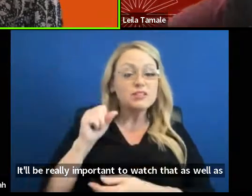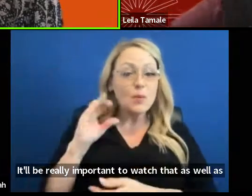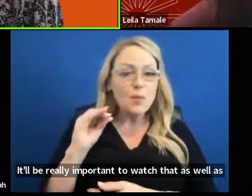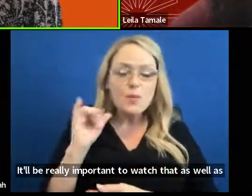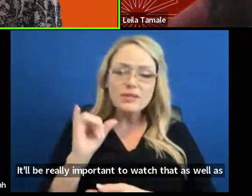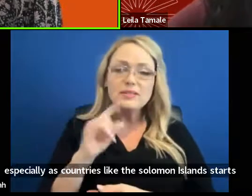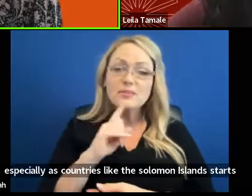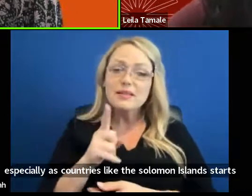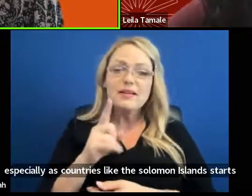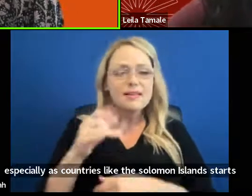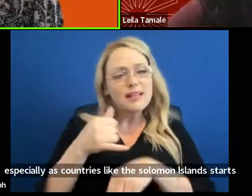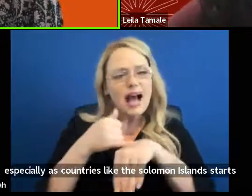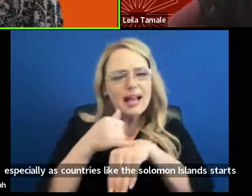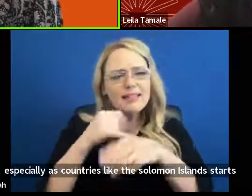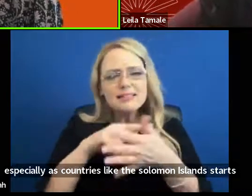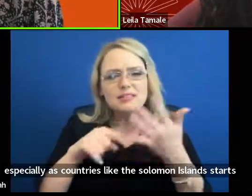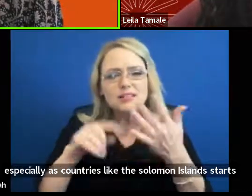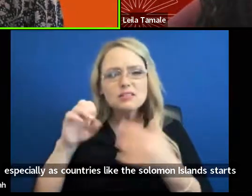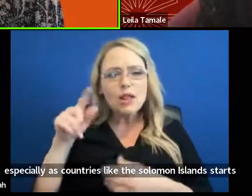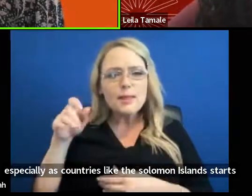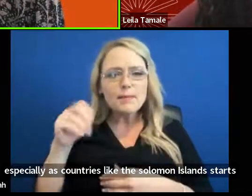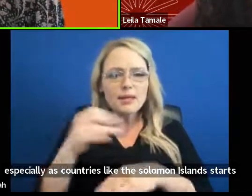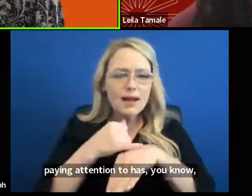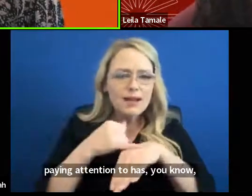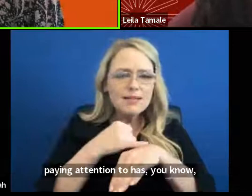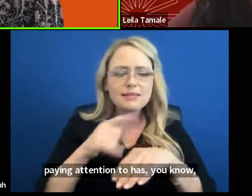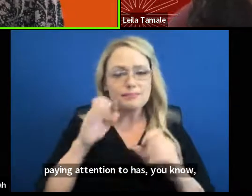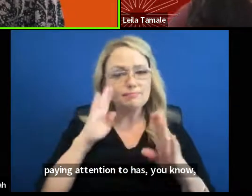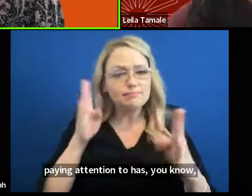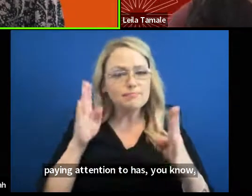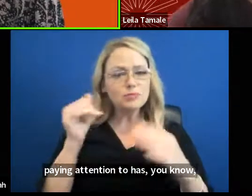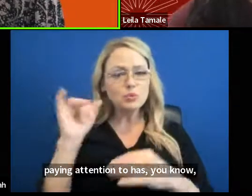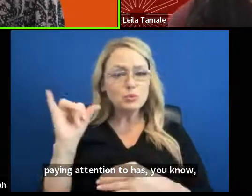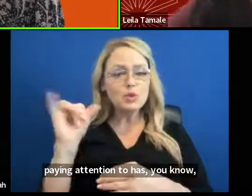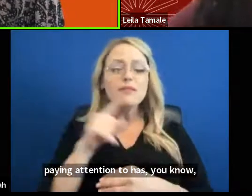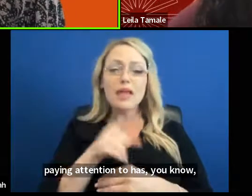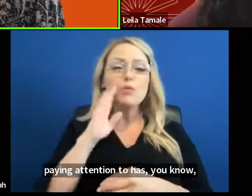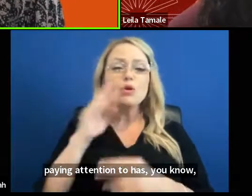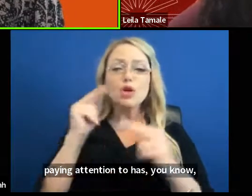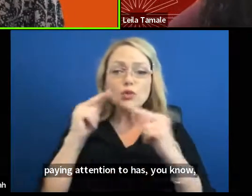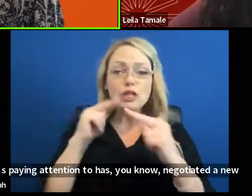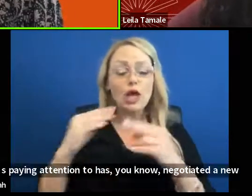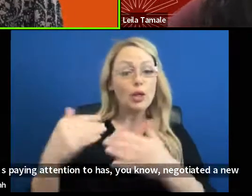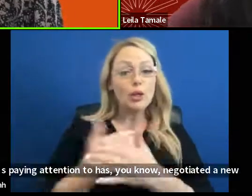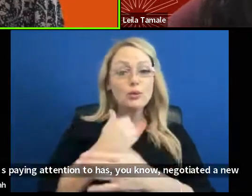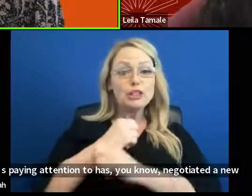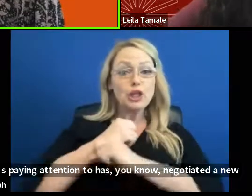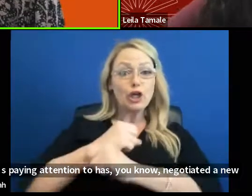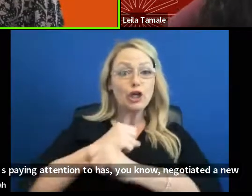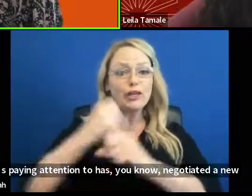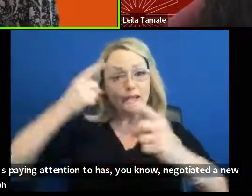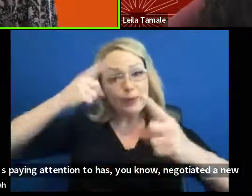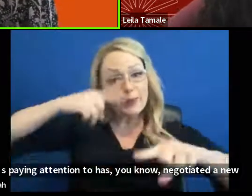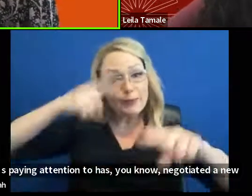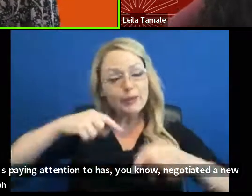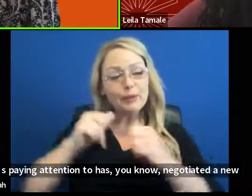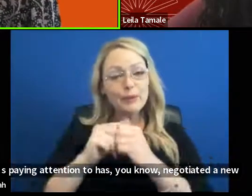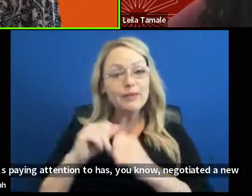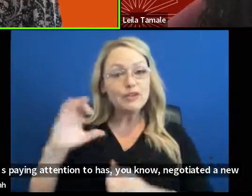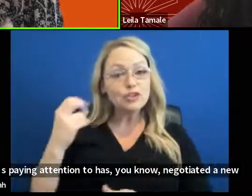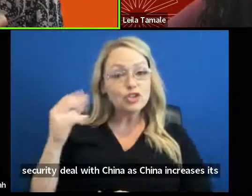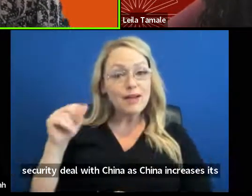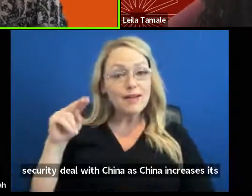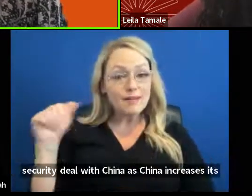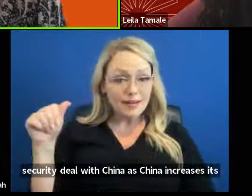paying attention to, has, you know, negotiated a new security deal with China. As China increases its presence, the US